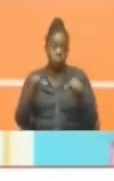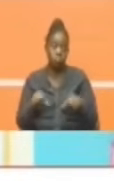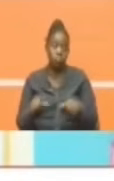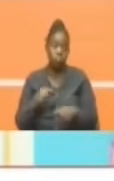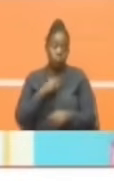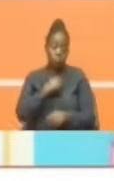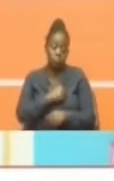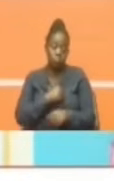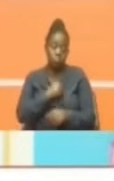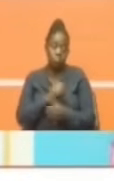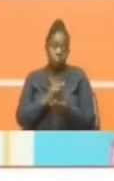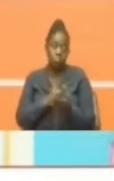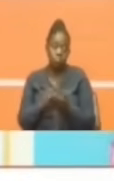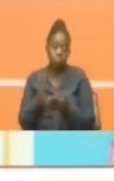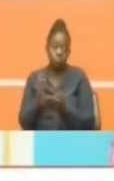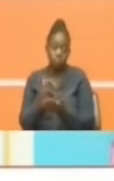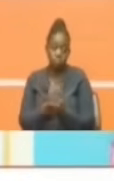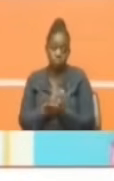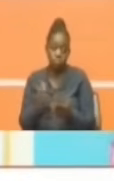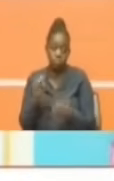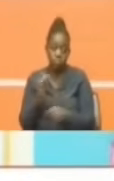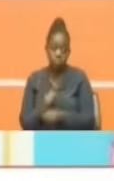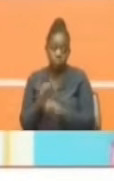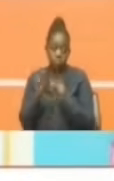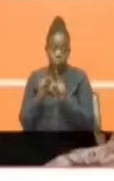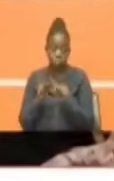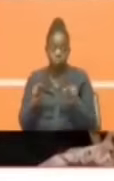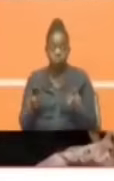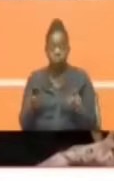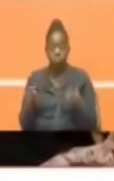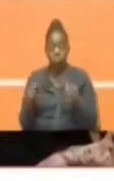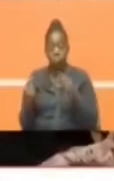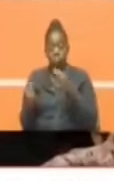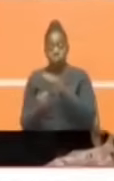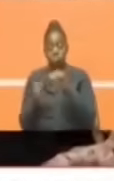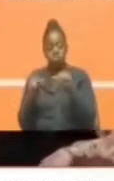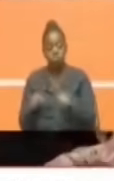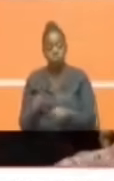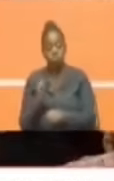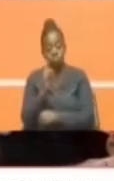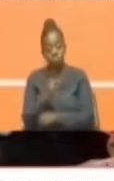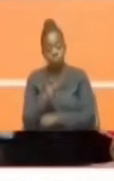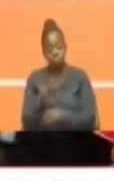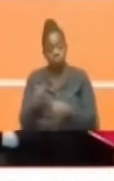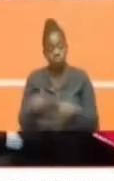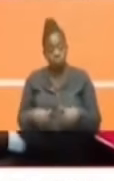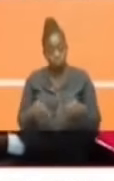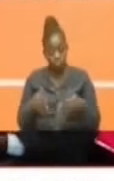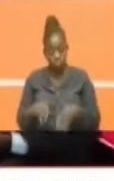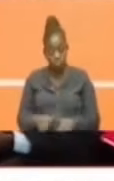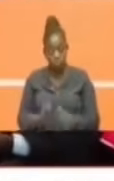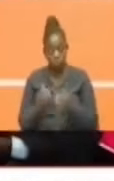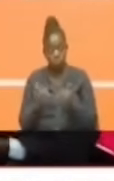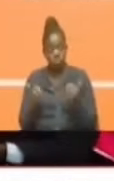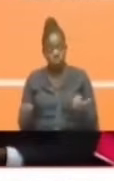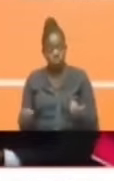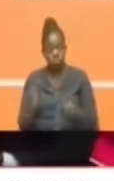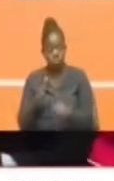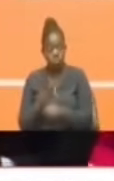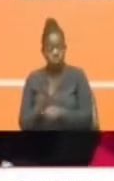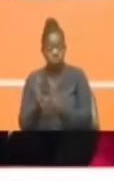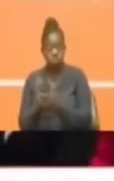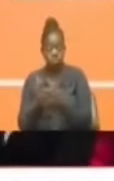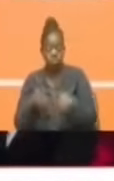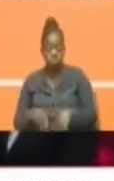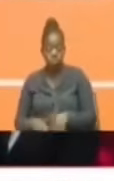kindly forgive me also because I was dealing with a very abnormal situation. Awa budaba kunguwezi ndala vuko kuzala bana. Awa ila kukweya